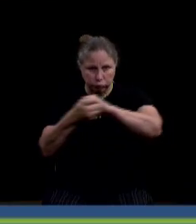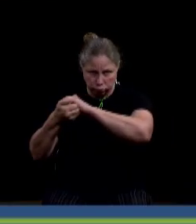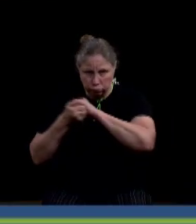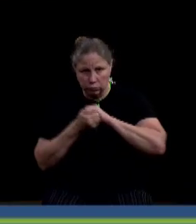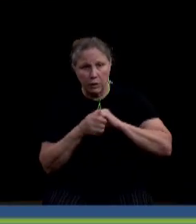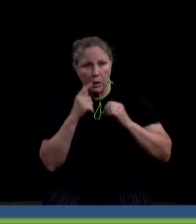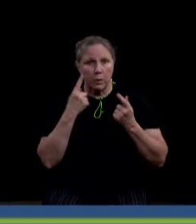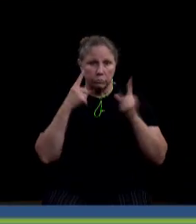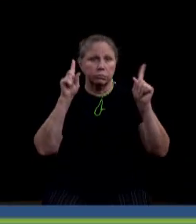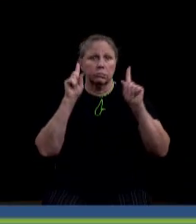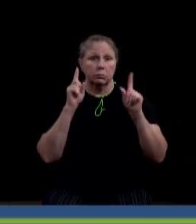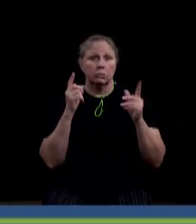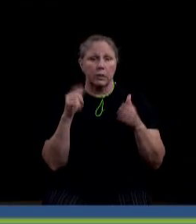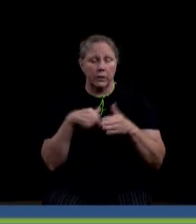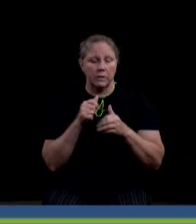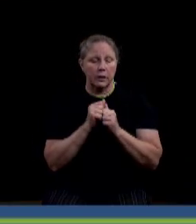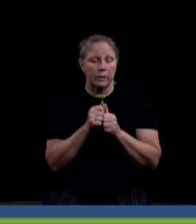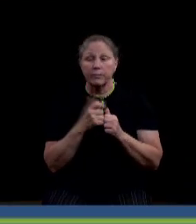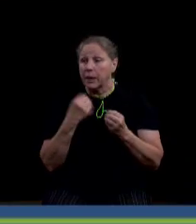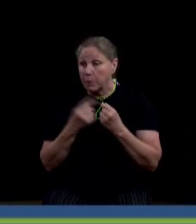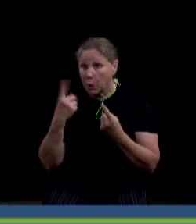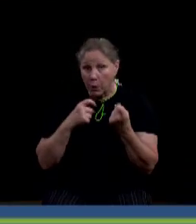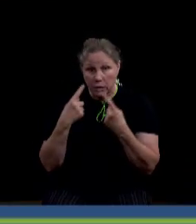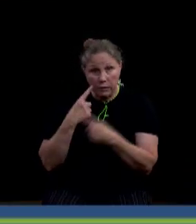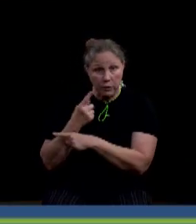questions or comments for the presenters?